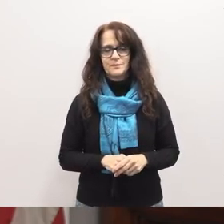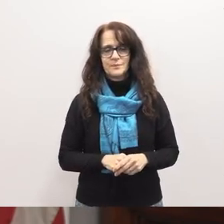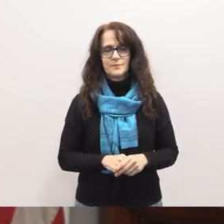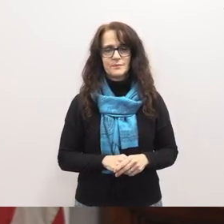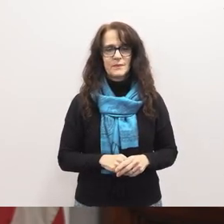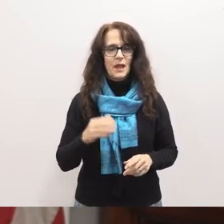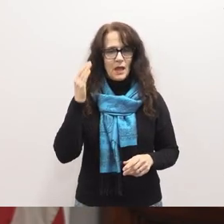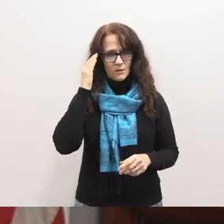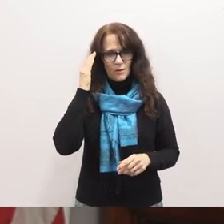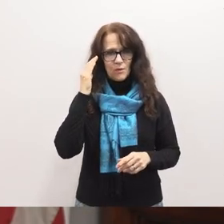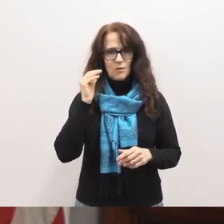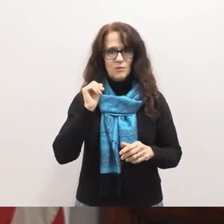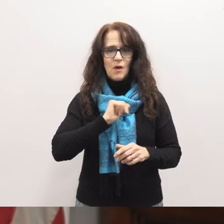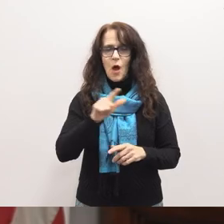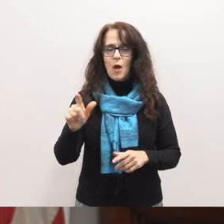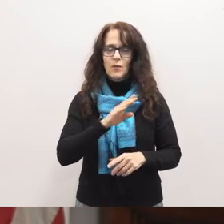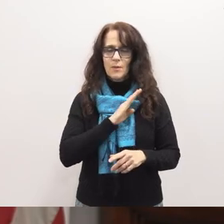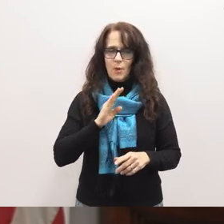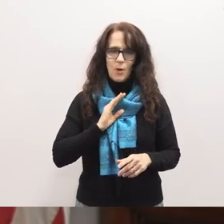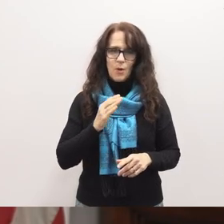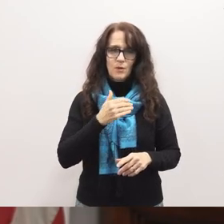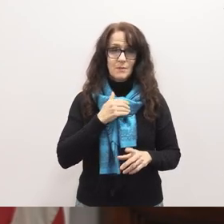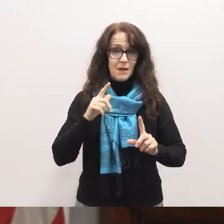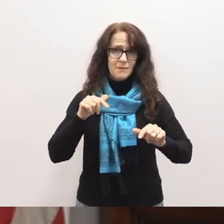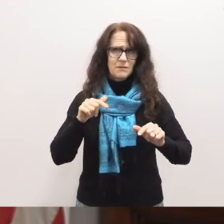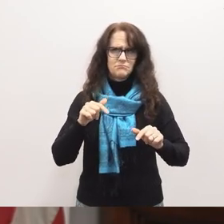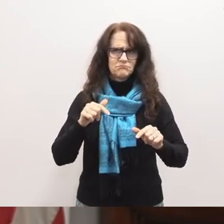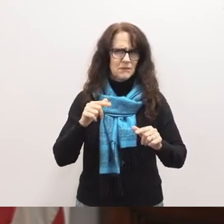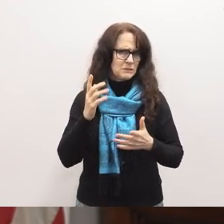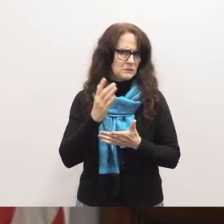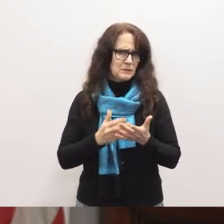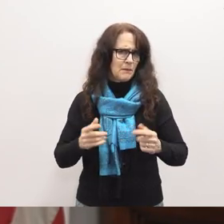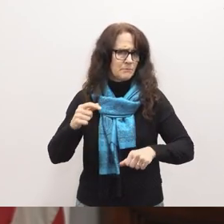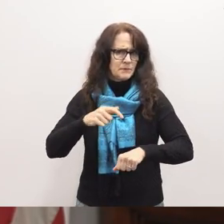I know that all of our board members have attended at one point or another.